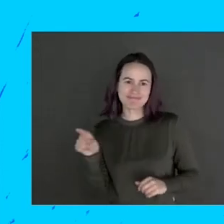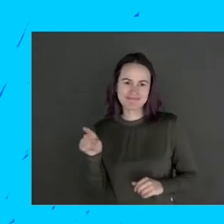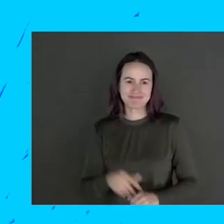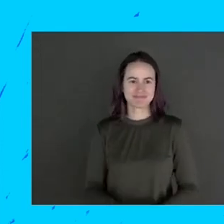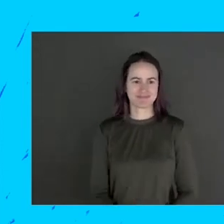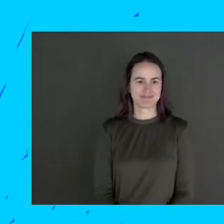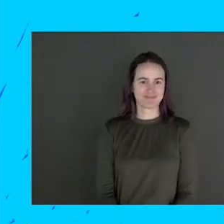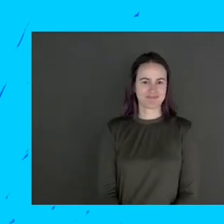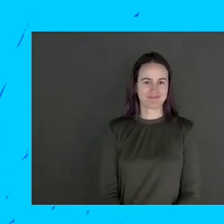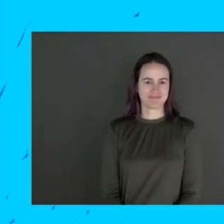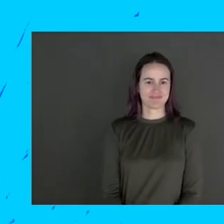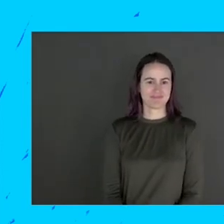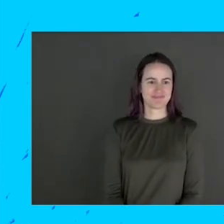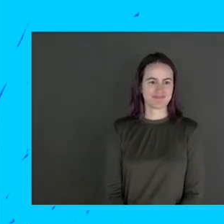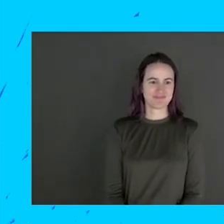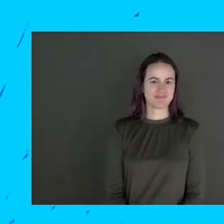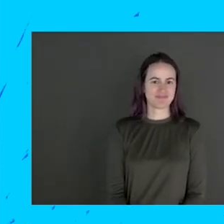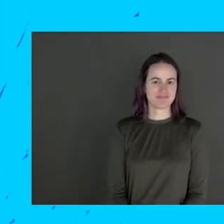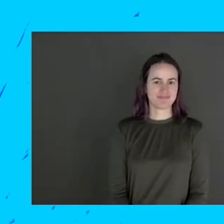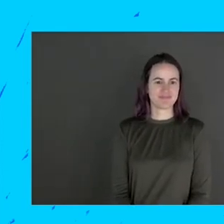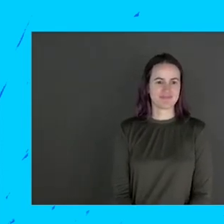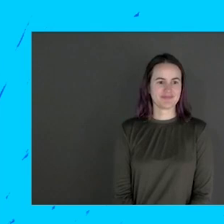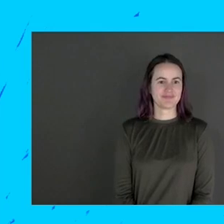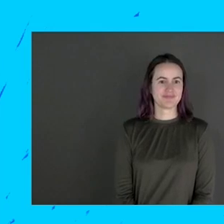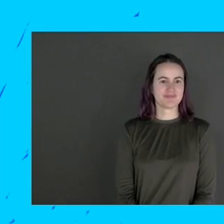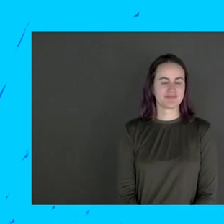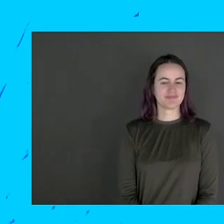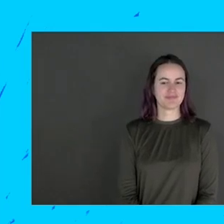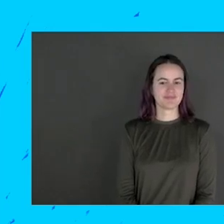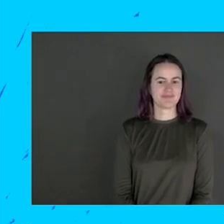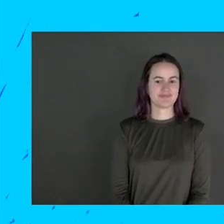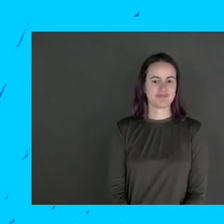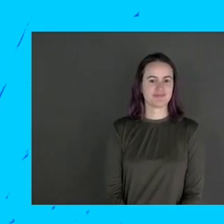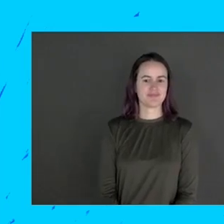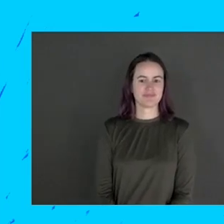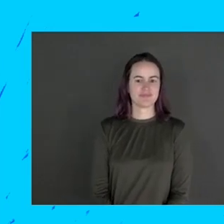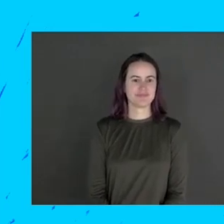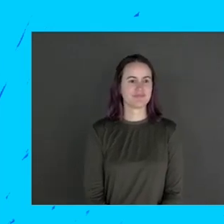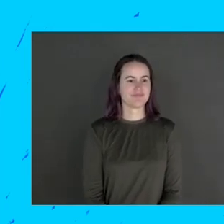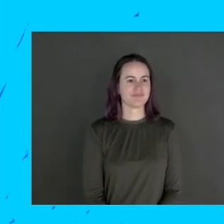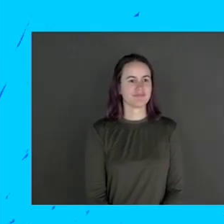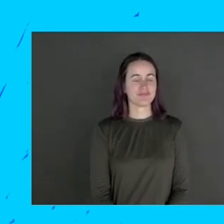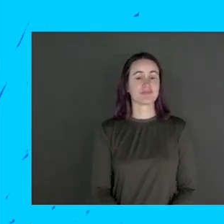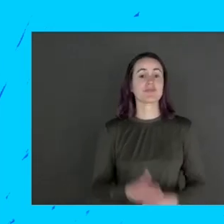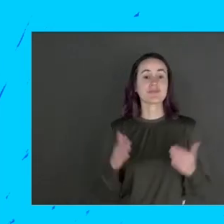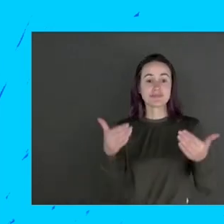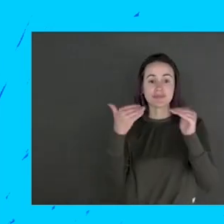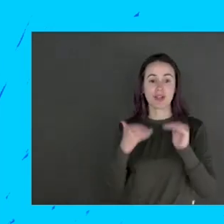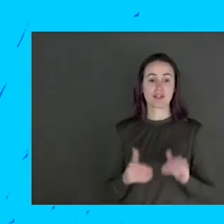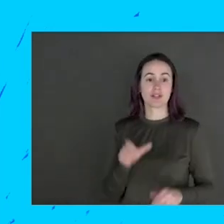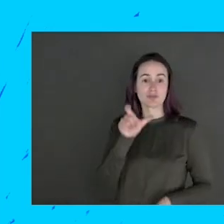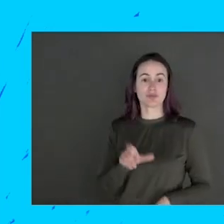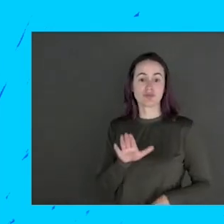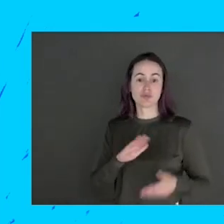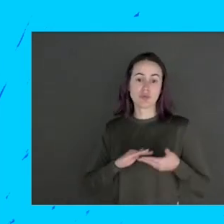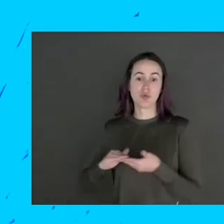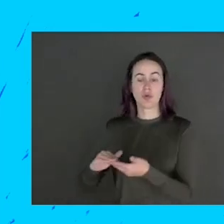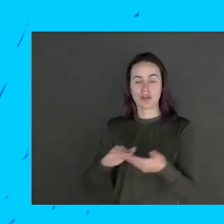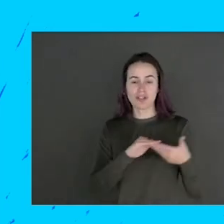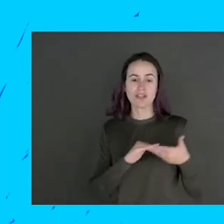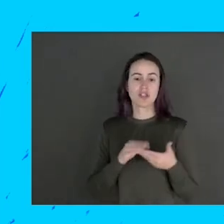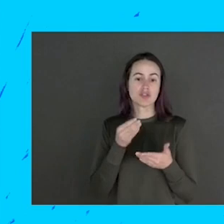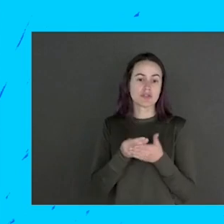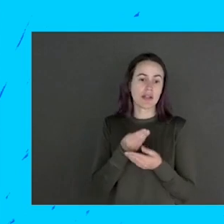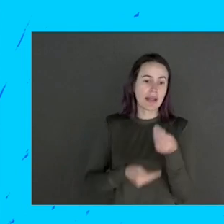Hilda. So Hilda, through your organization, Reach Out Mbuya, it supports adolescents' economic empowerment and healthcare